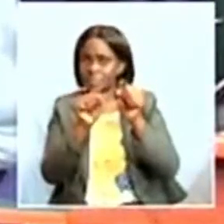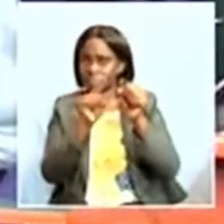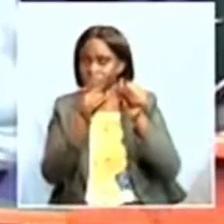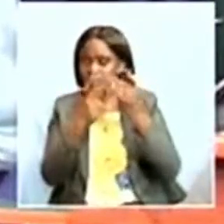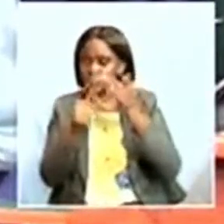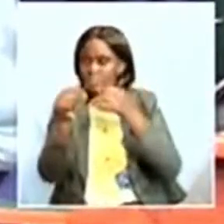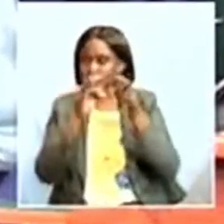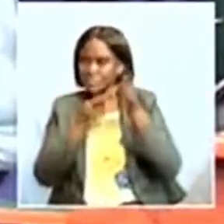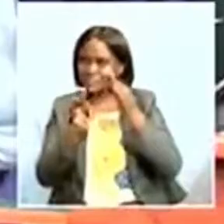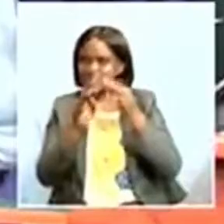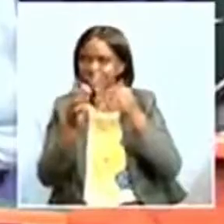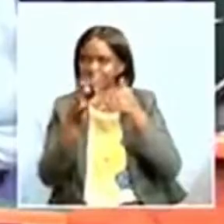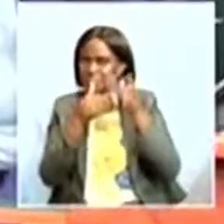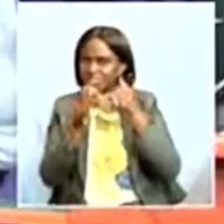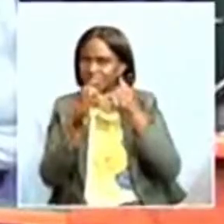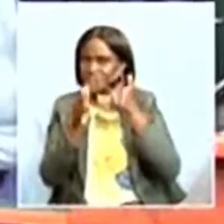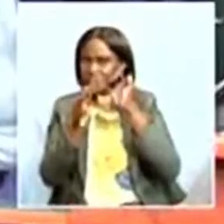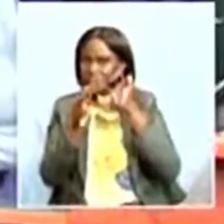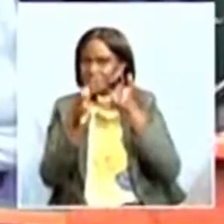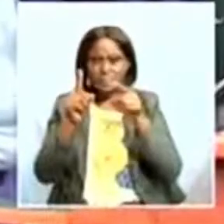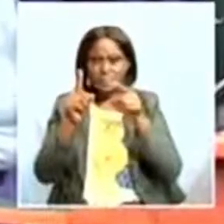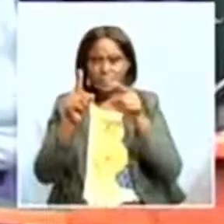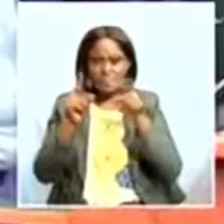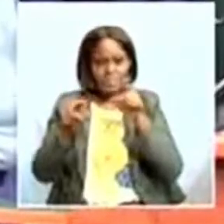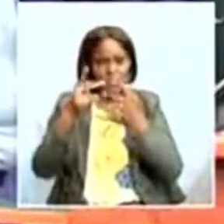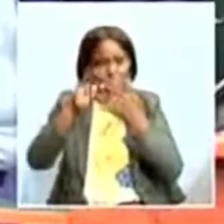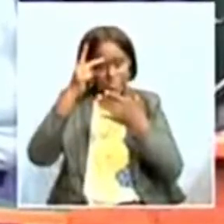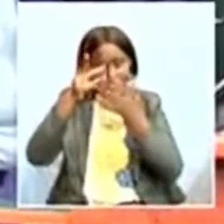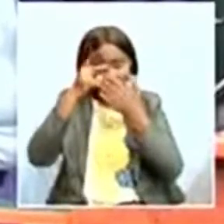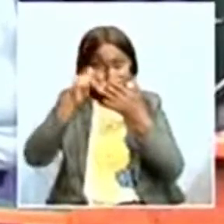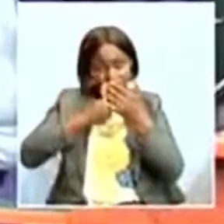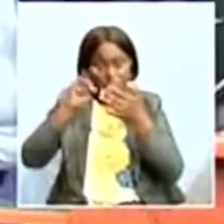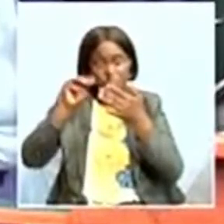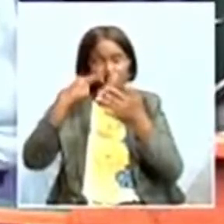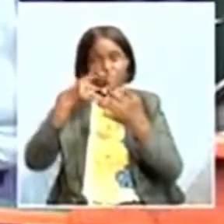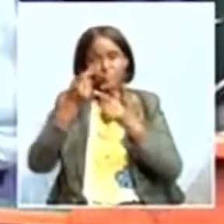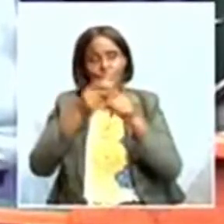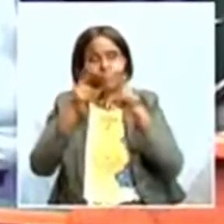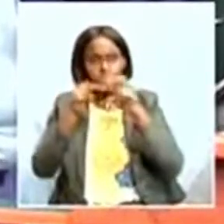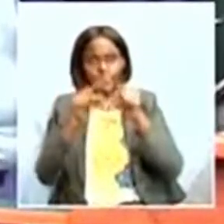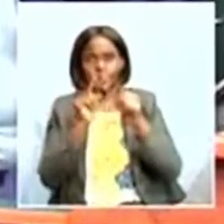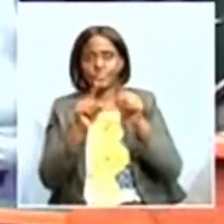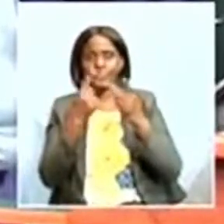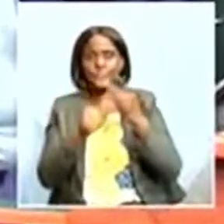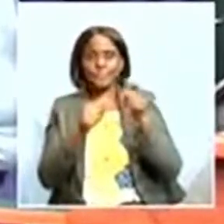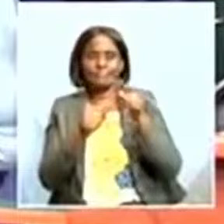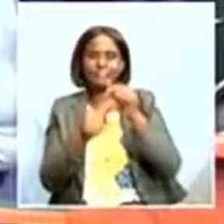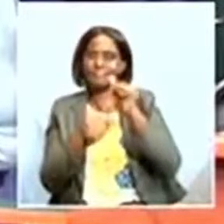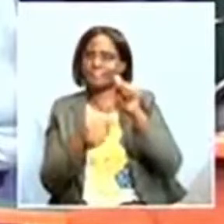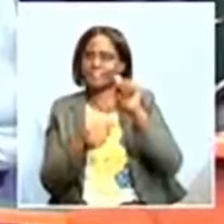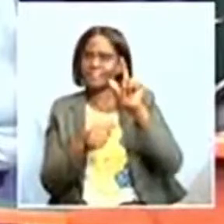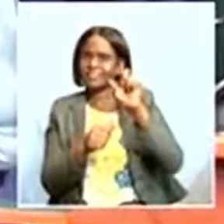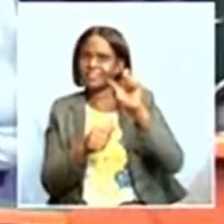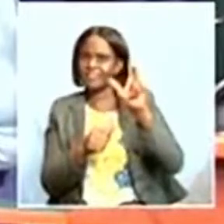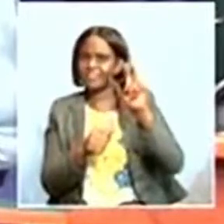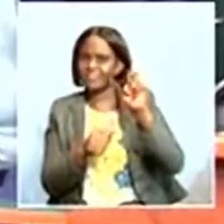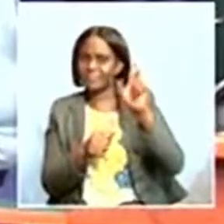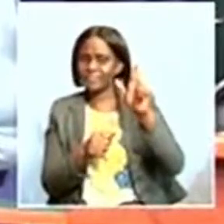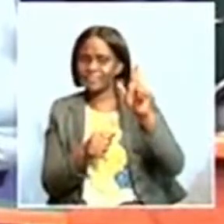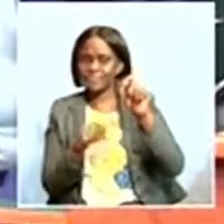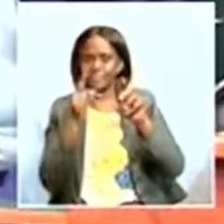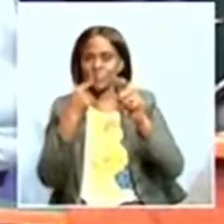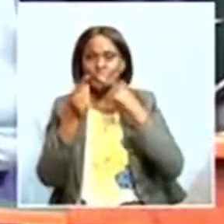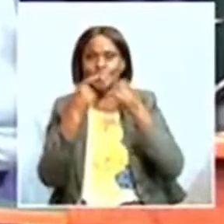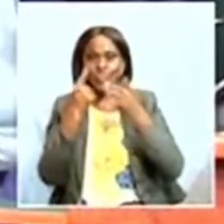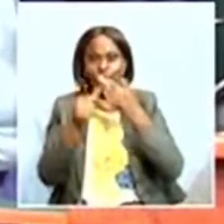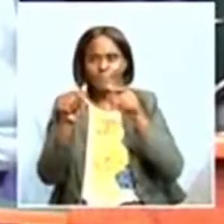Would you just maybe in simple language explain to our people, especially we MPs who are coming from the rural areas, what this A-level